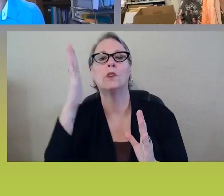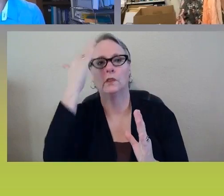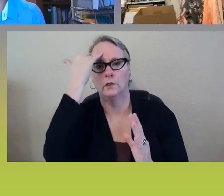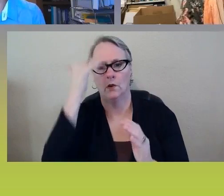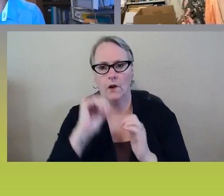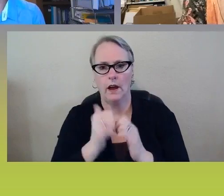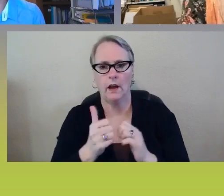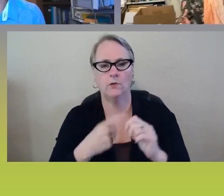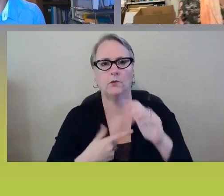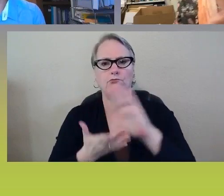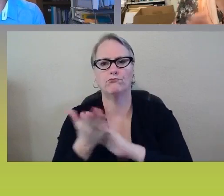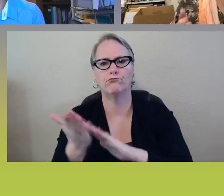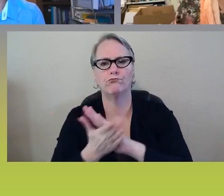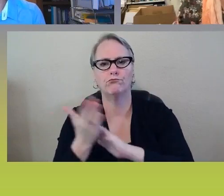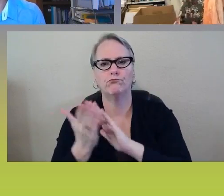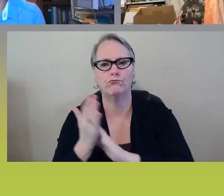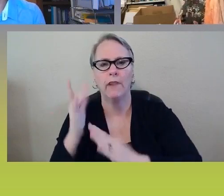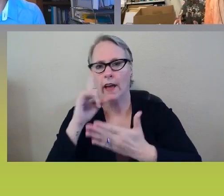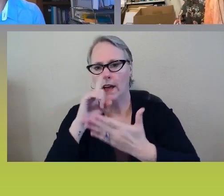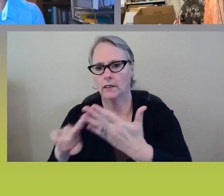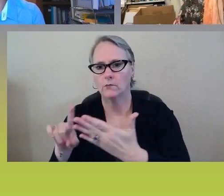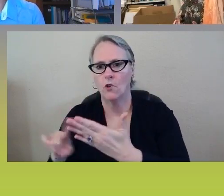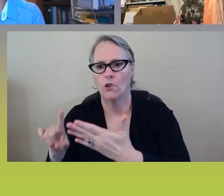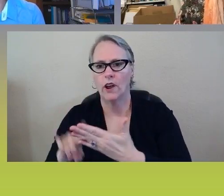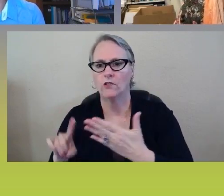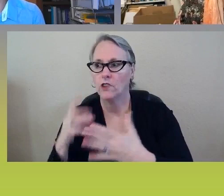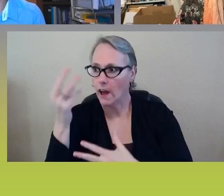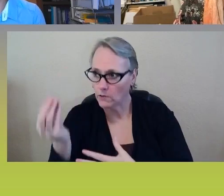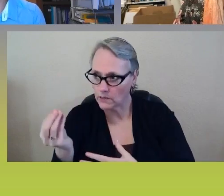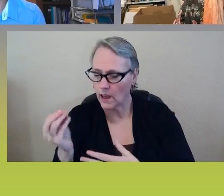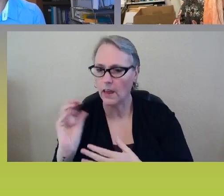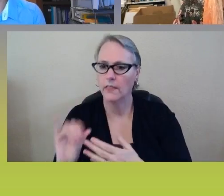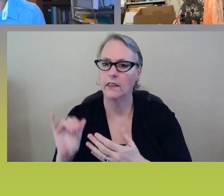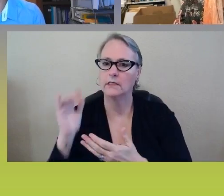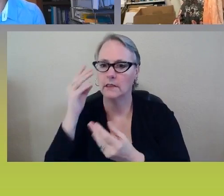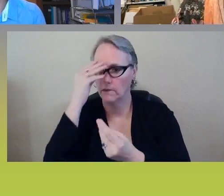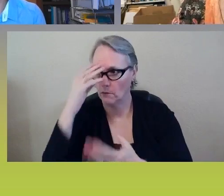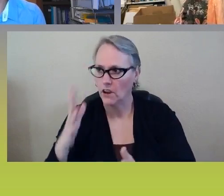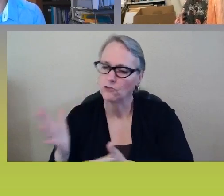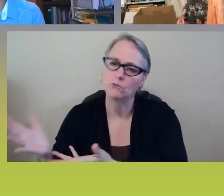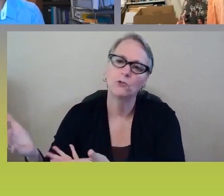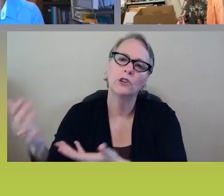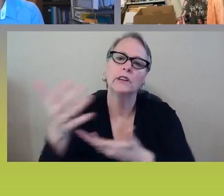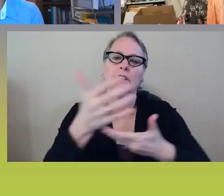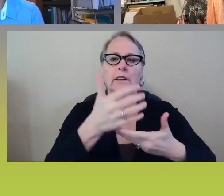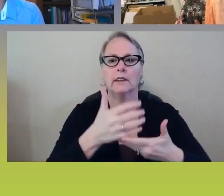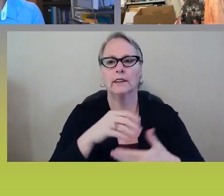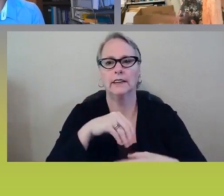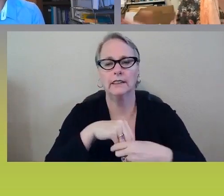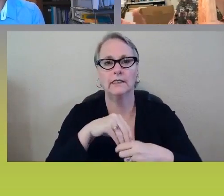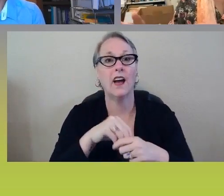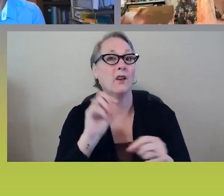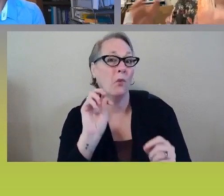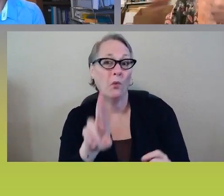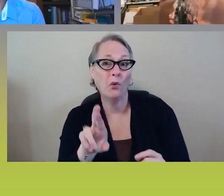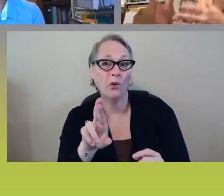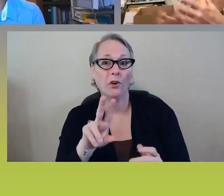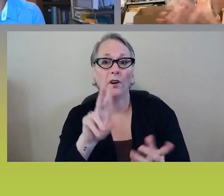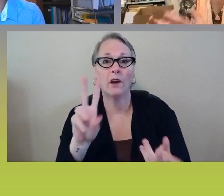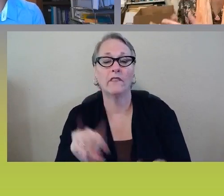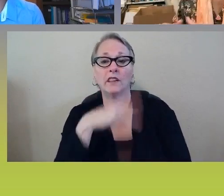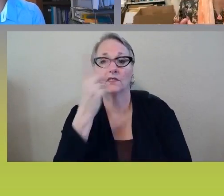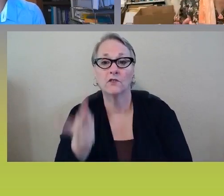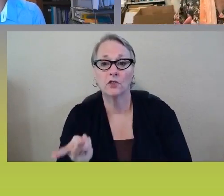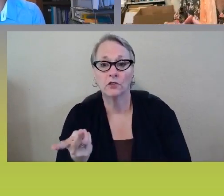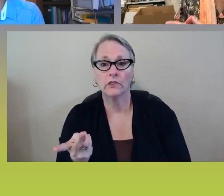this exploration outside and bring this information to the inside, or vice versa, to maybe